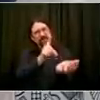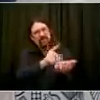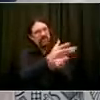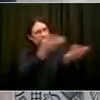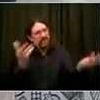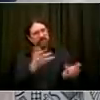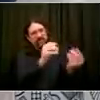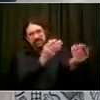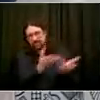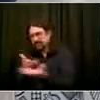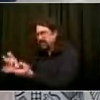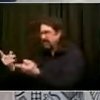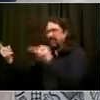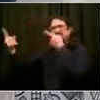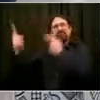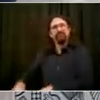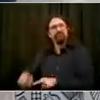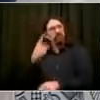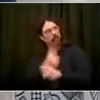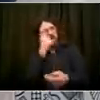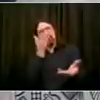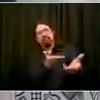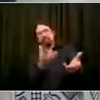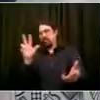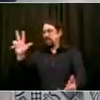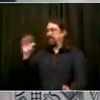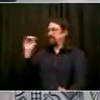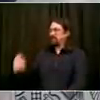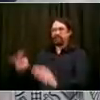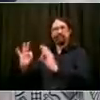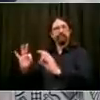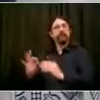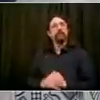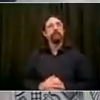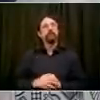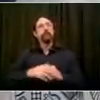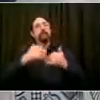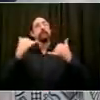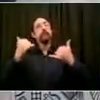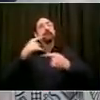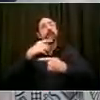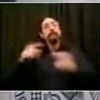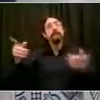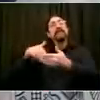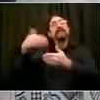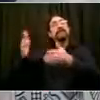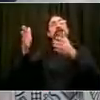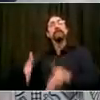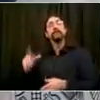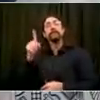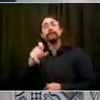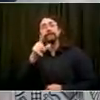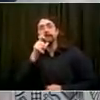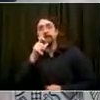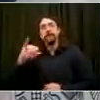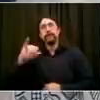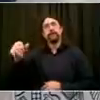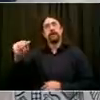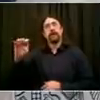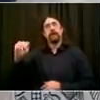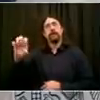Good morning, Mr. Mayor, and to everyone on the call. Good morning, James. Good to see you. Look, at the end of last